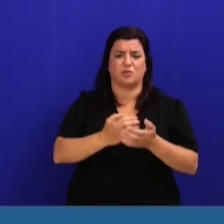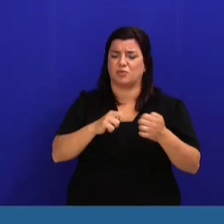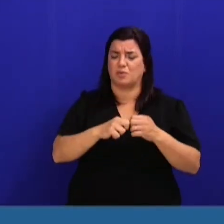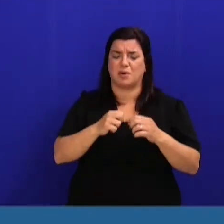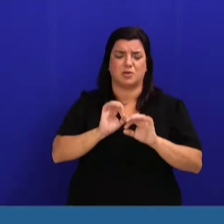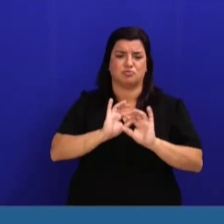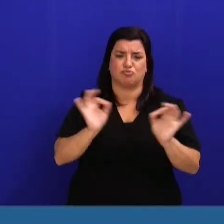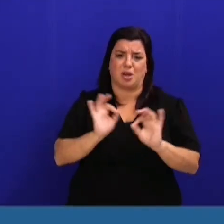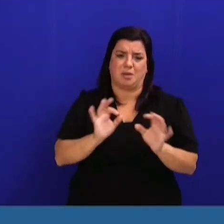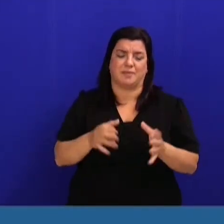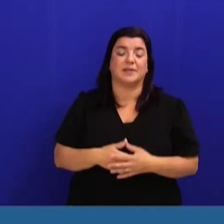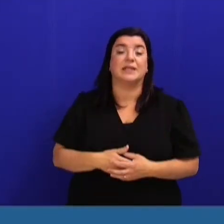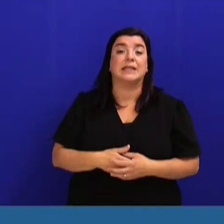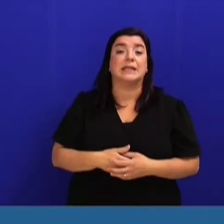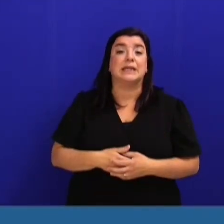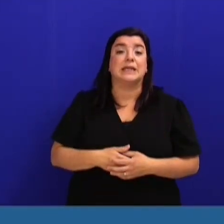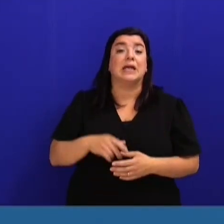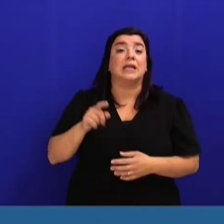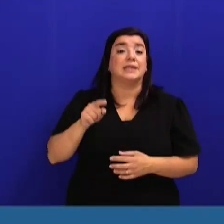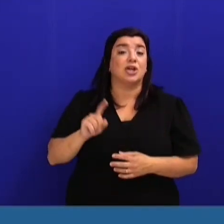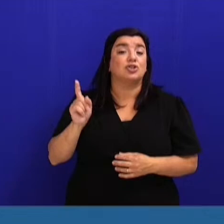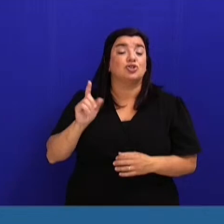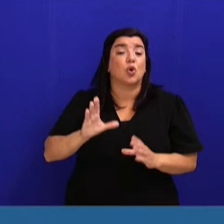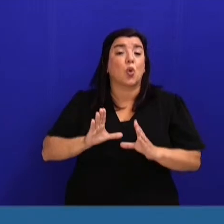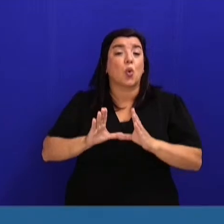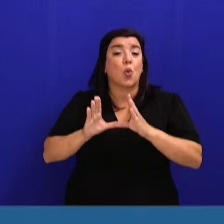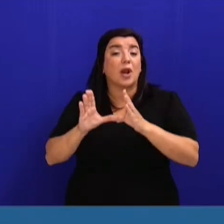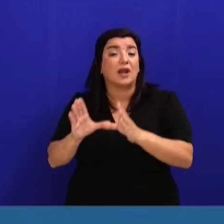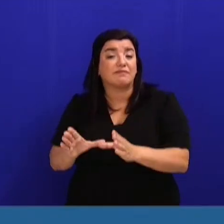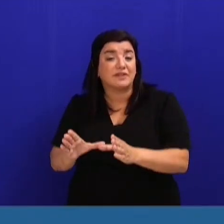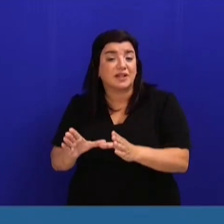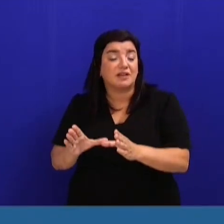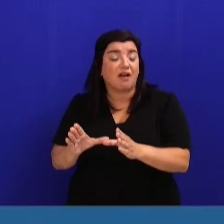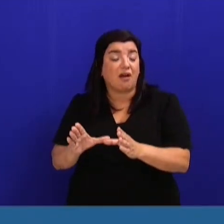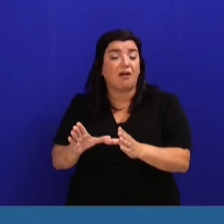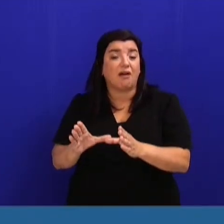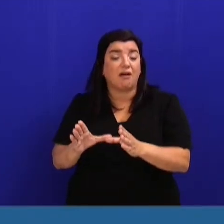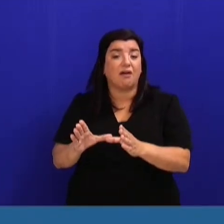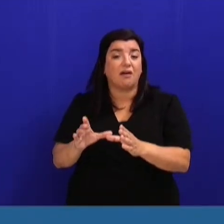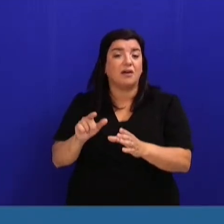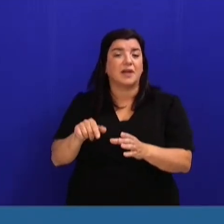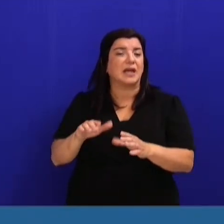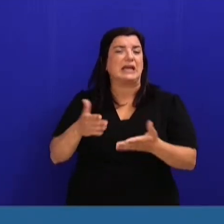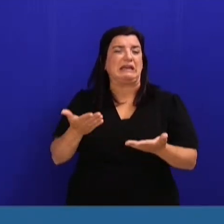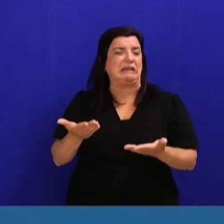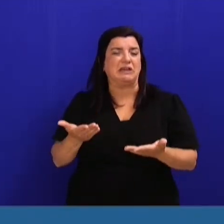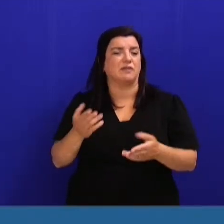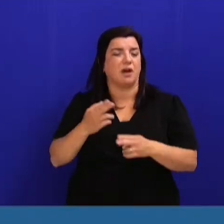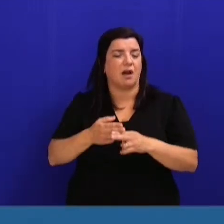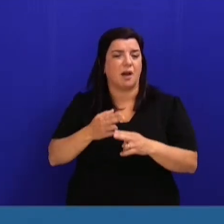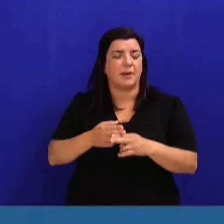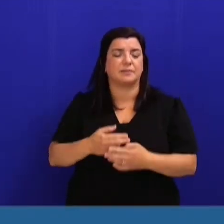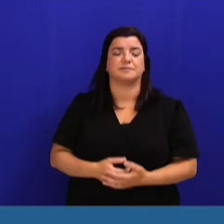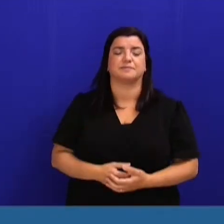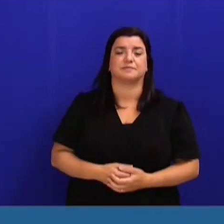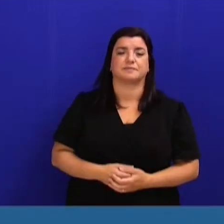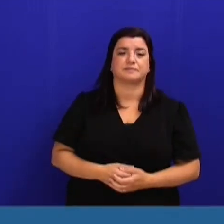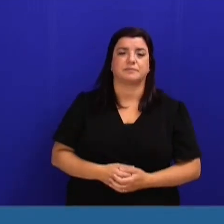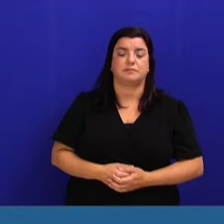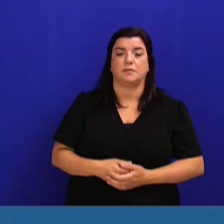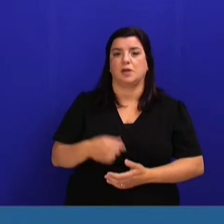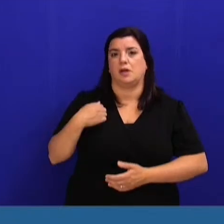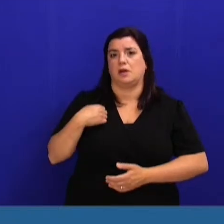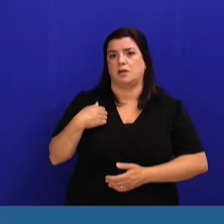jagħmlu l-kwarantina, il-proċess ta' kif ikunu qegħdin jittieħdu biex jagħmlu l-kwarantina. Mela, naħseb minn